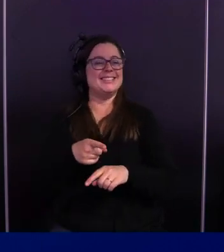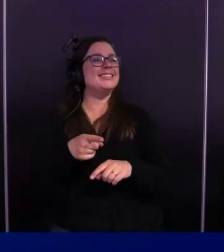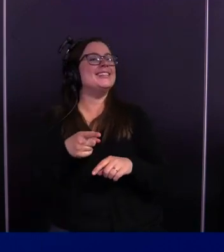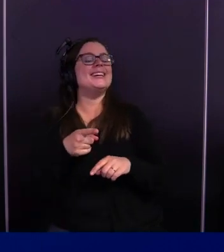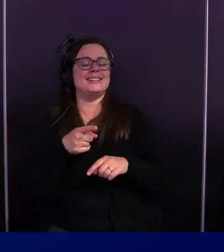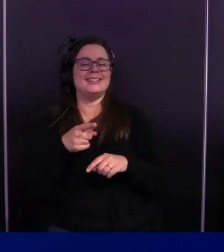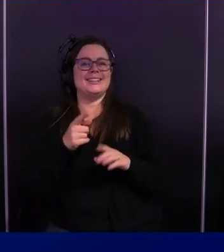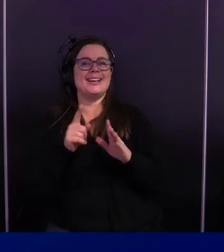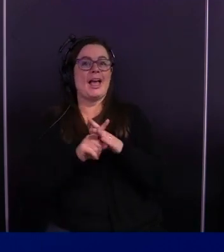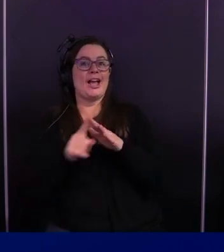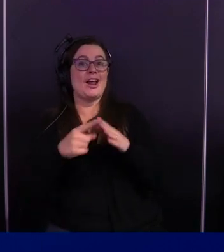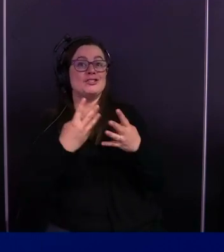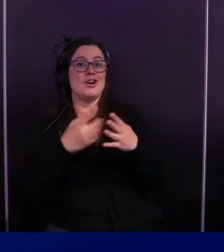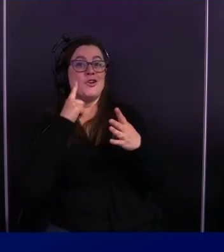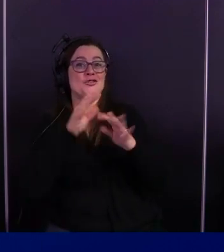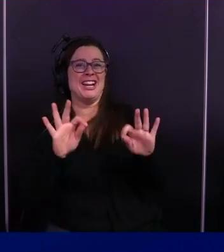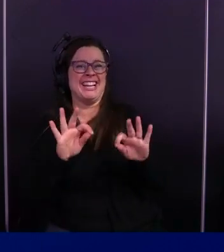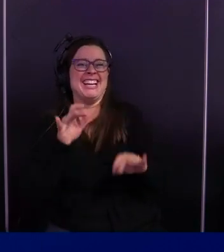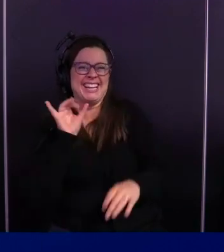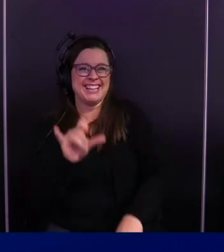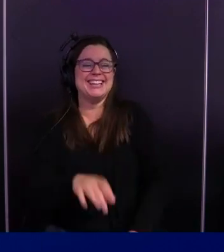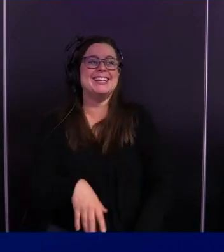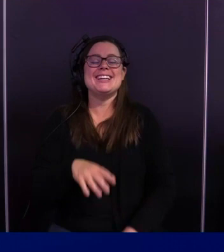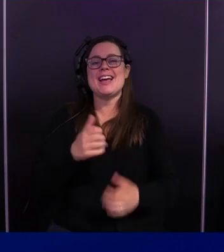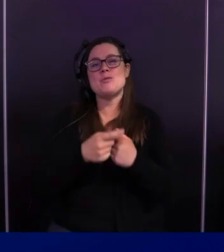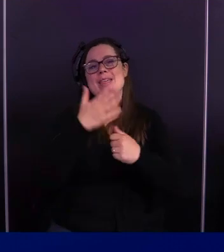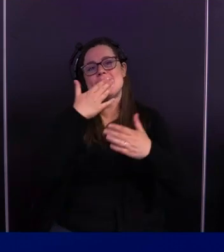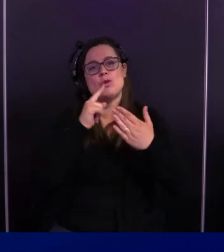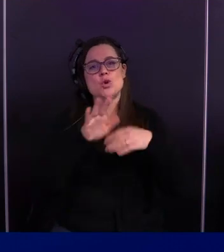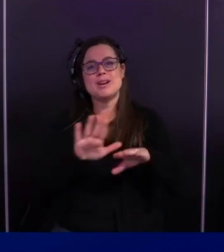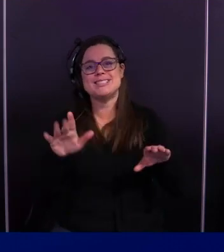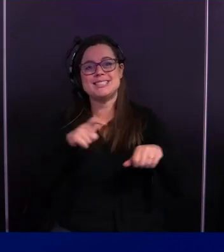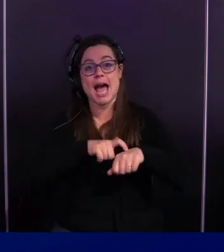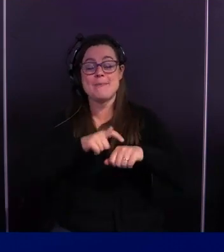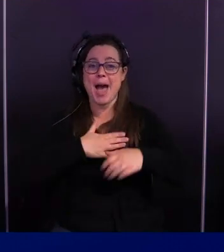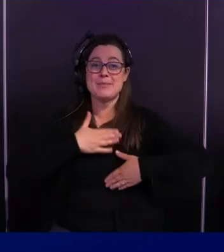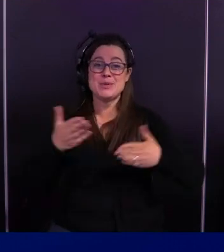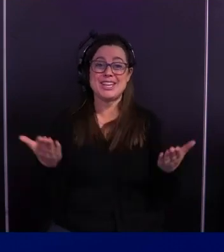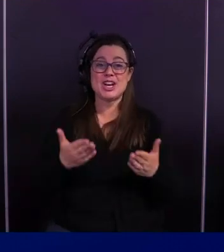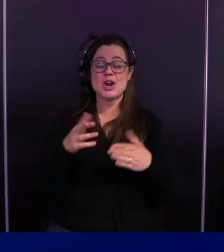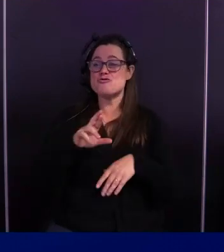free. Exactly. It's root user. All right. Everyone, thanks for the time. Happy to have you here.